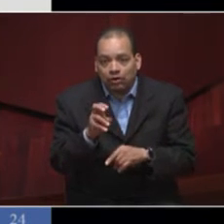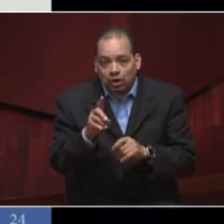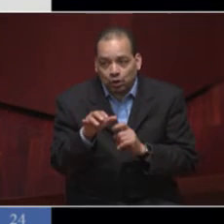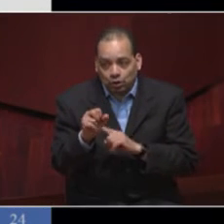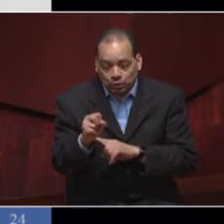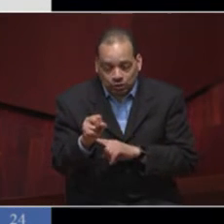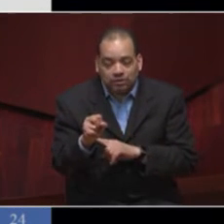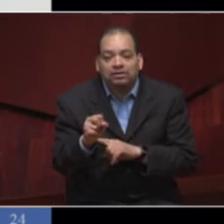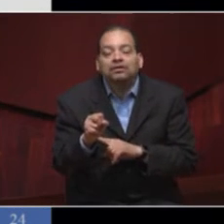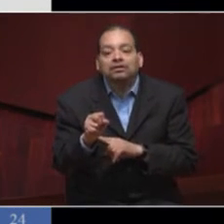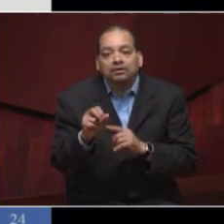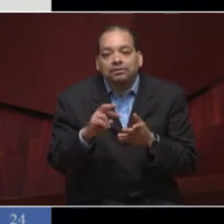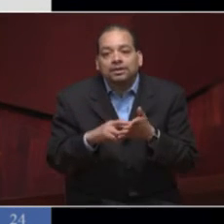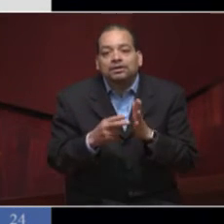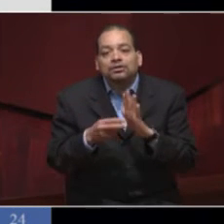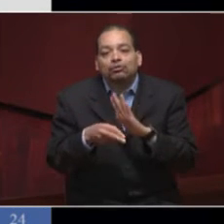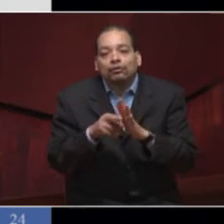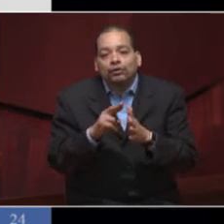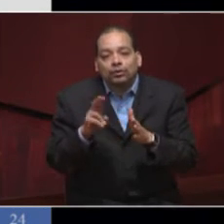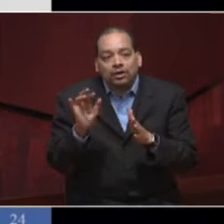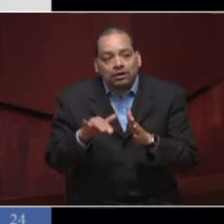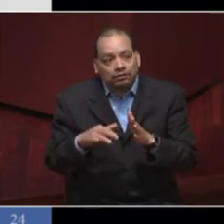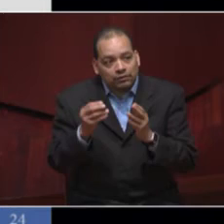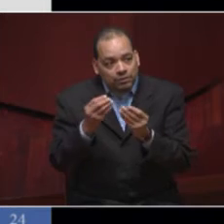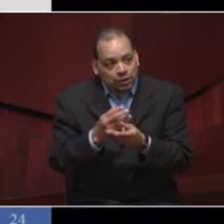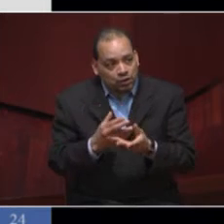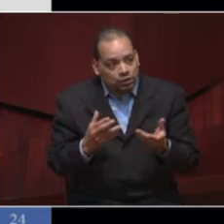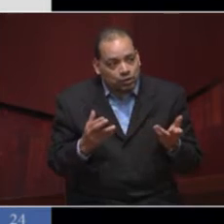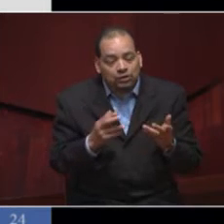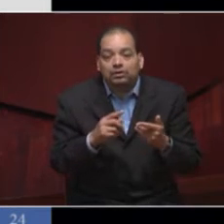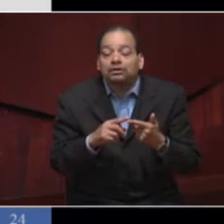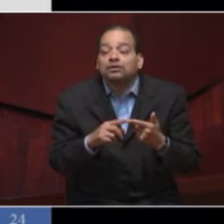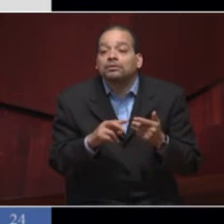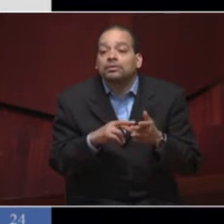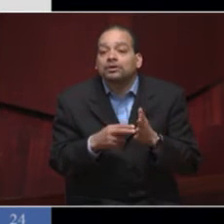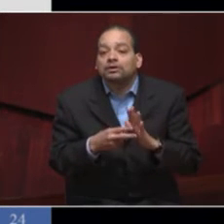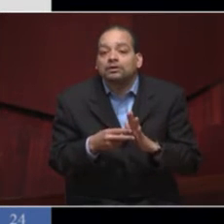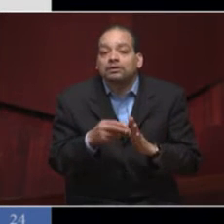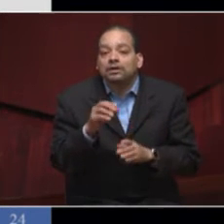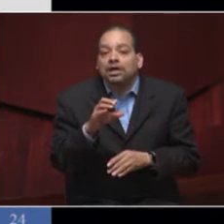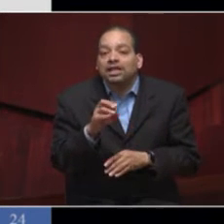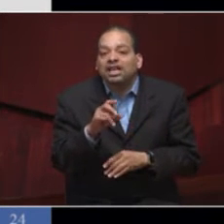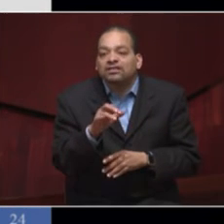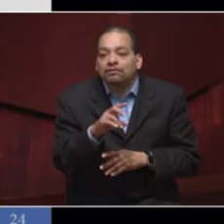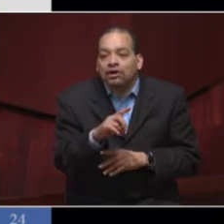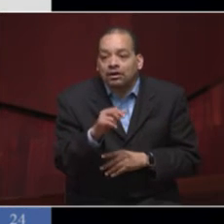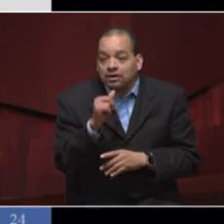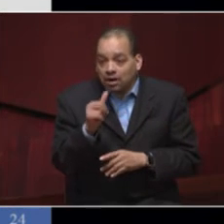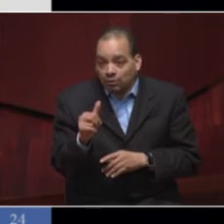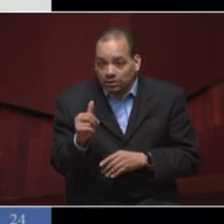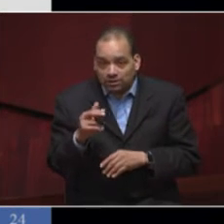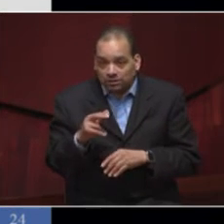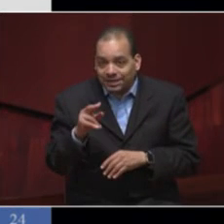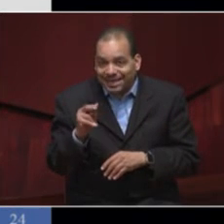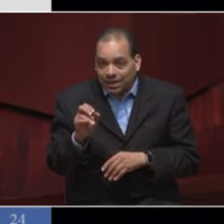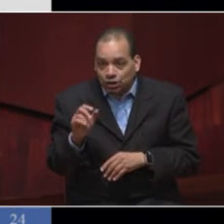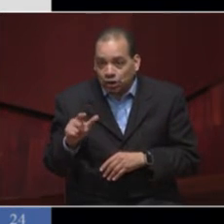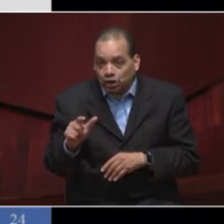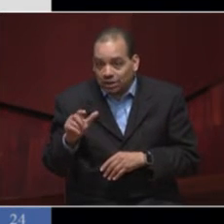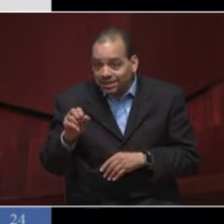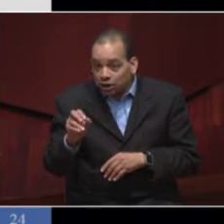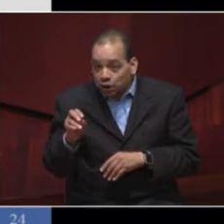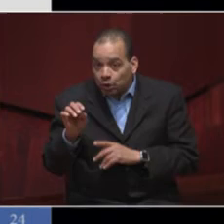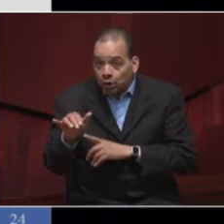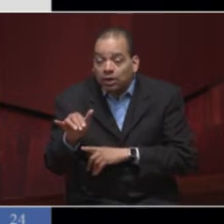Review the information about any restrictions, whether they're classified, not just national security classified information, of course,